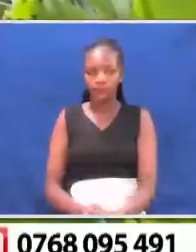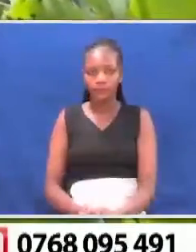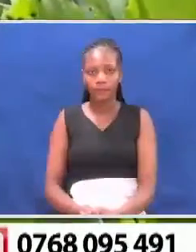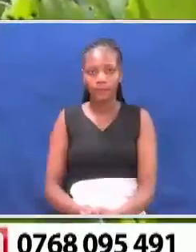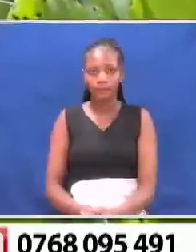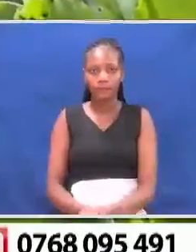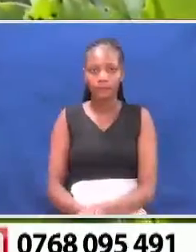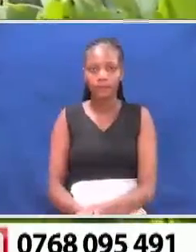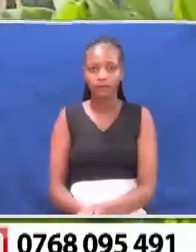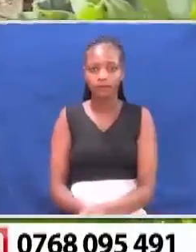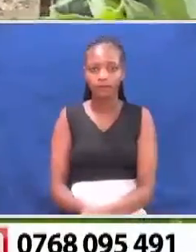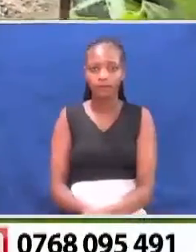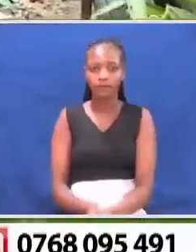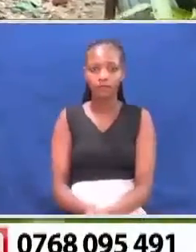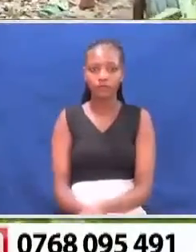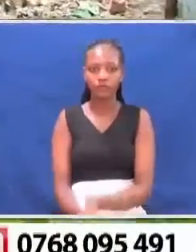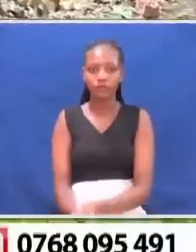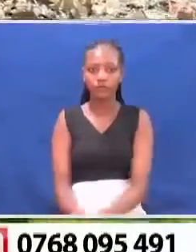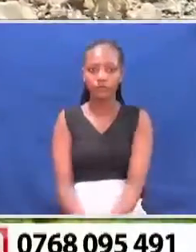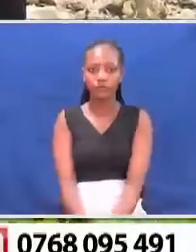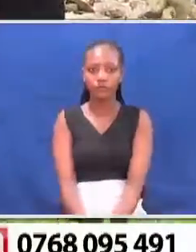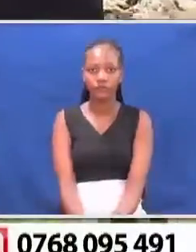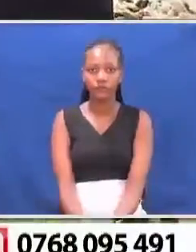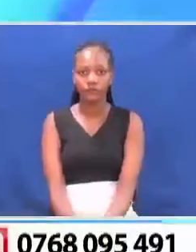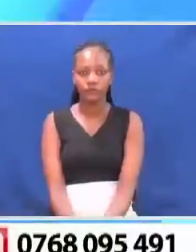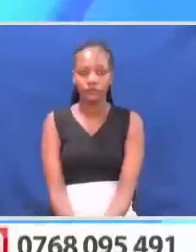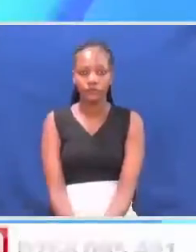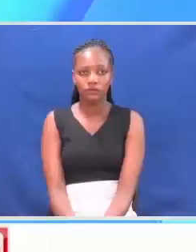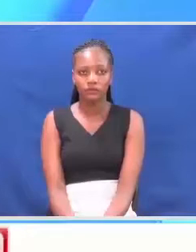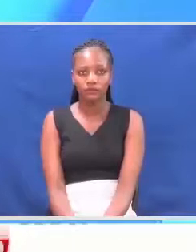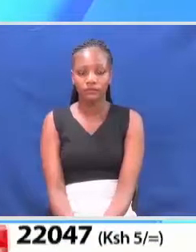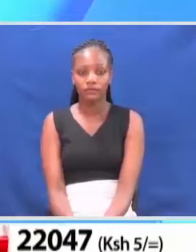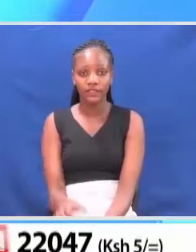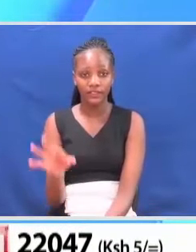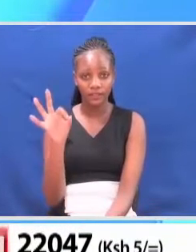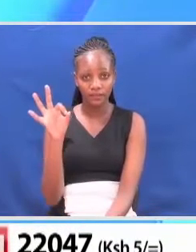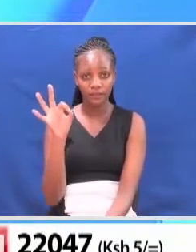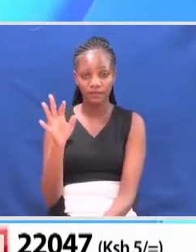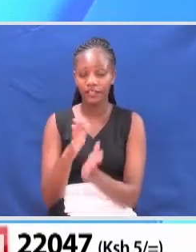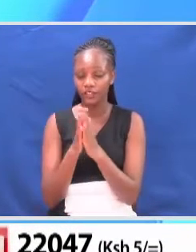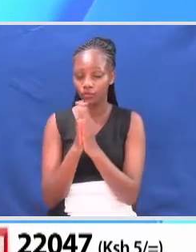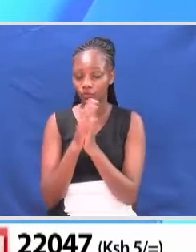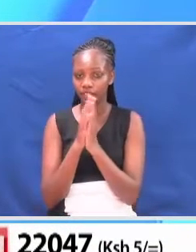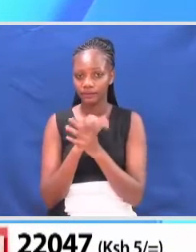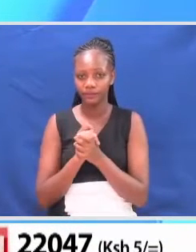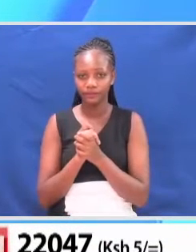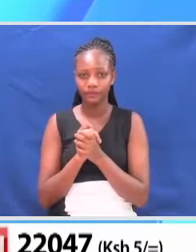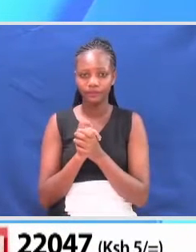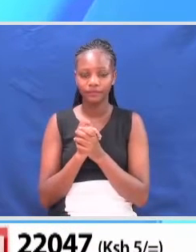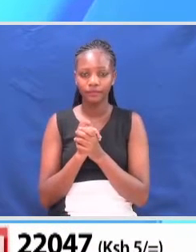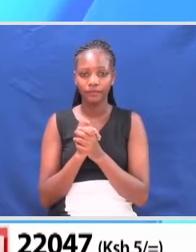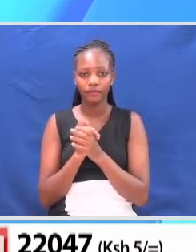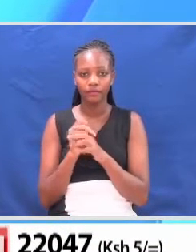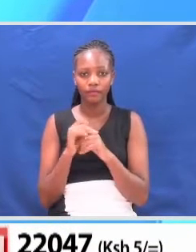Muthoka, TV 47 at Mathare, Nairobi. Amazing. And you know, they say that misery loves company, Muthoka.